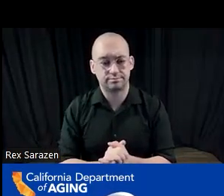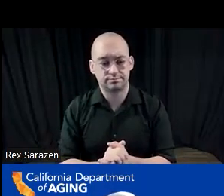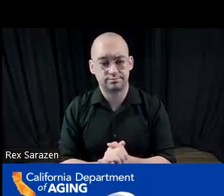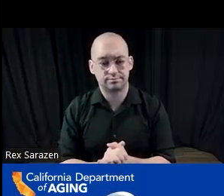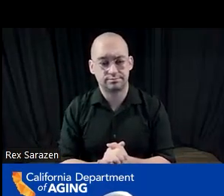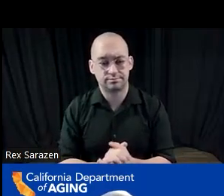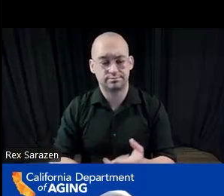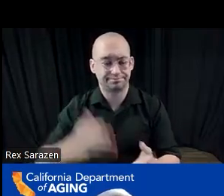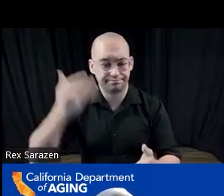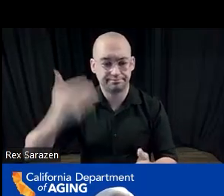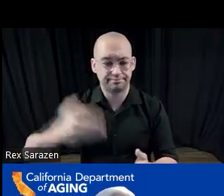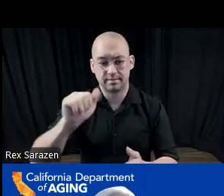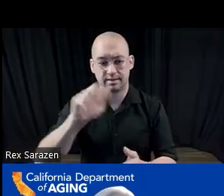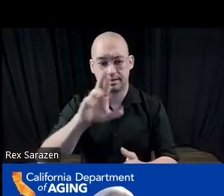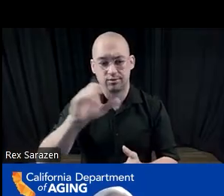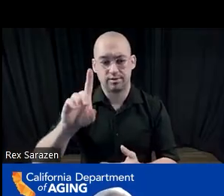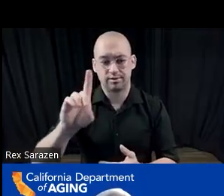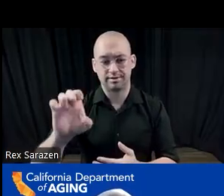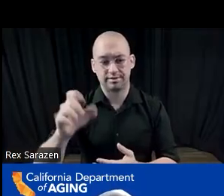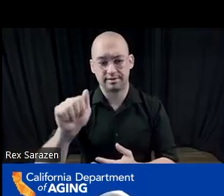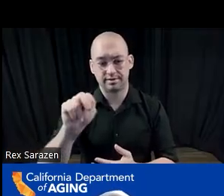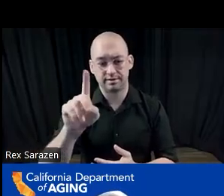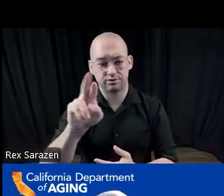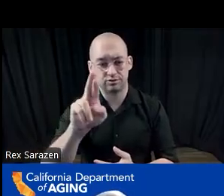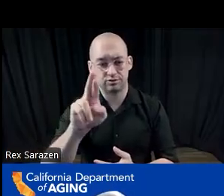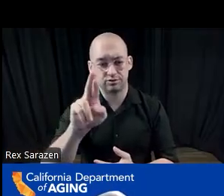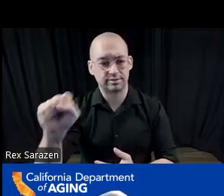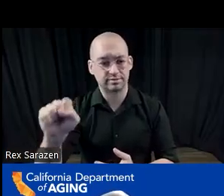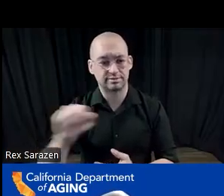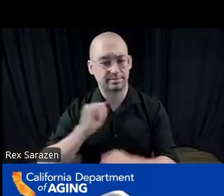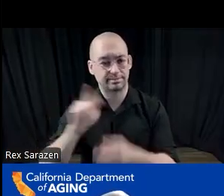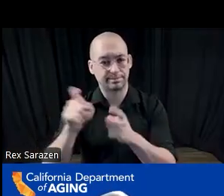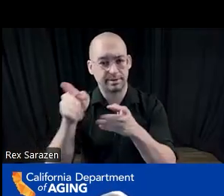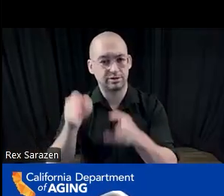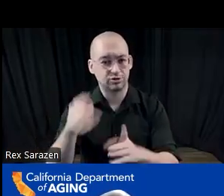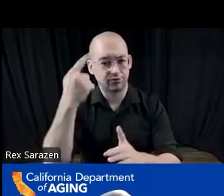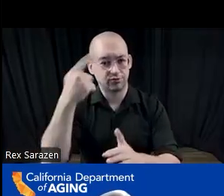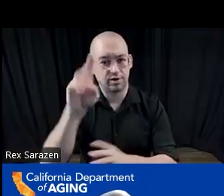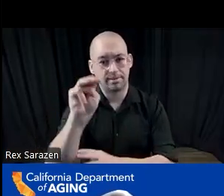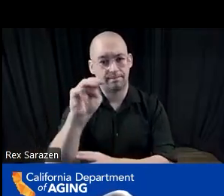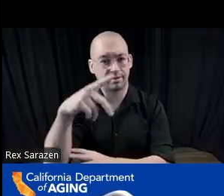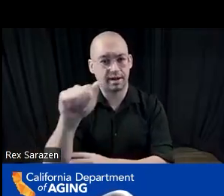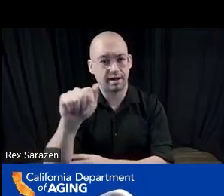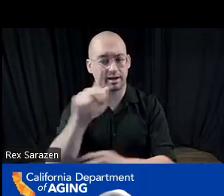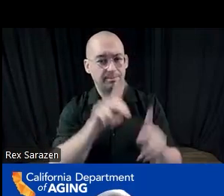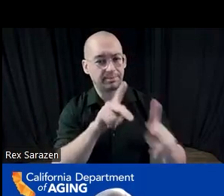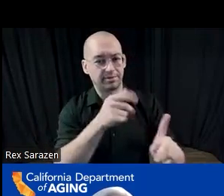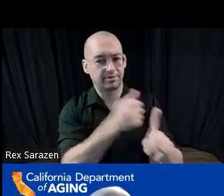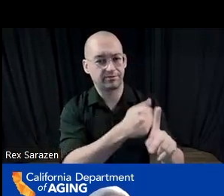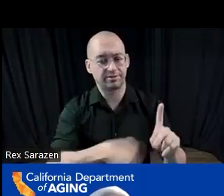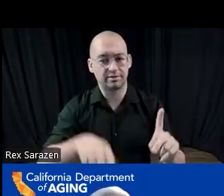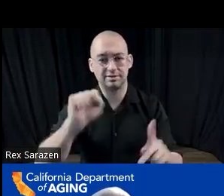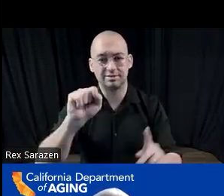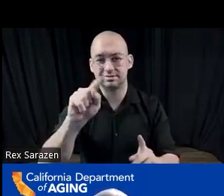I am Carol DeAndres. I am the manager for the MPA stakeholder and public